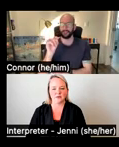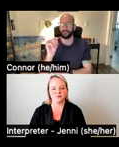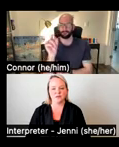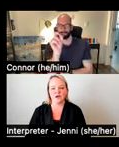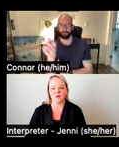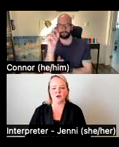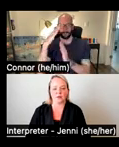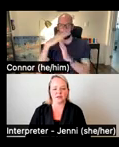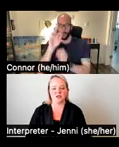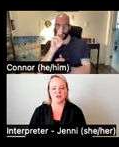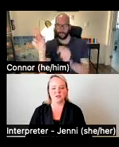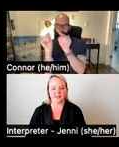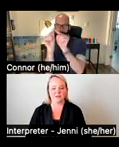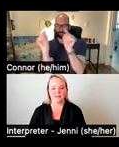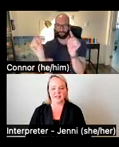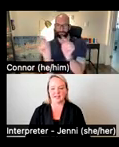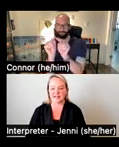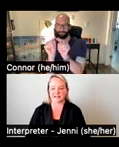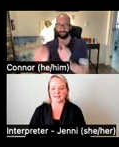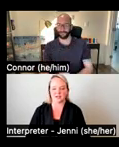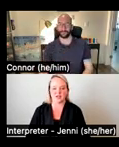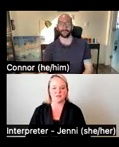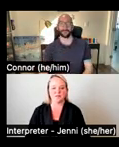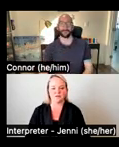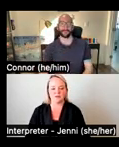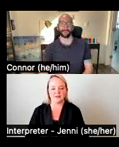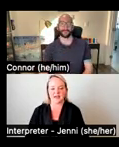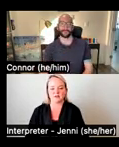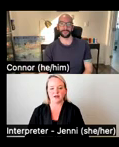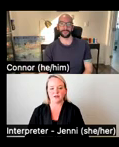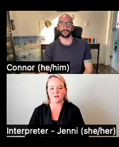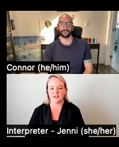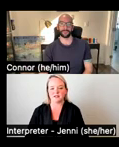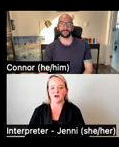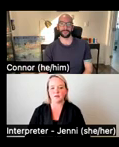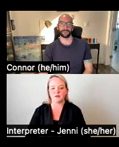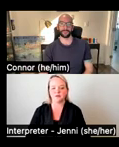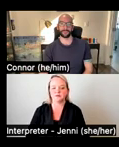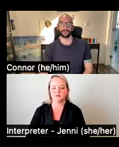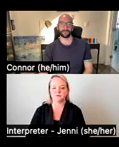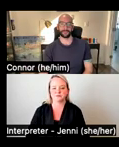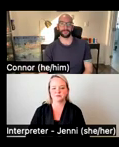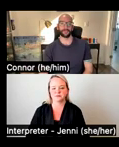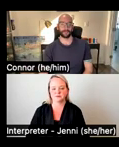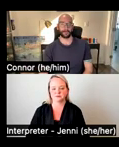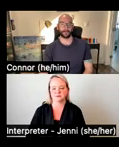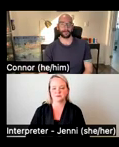Now, we're going to leave the editing section. You see that button right at the top.